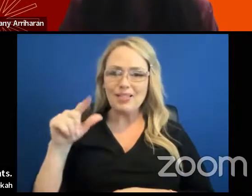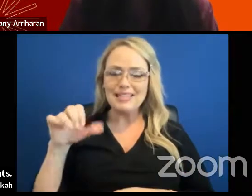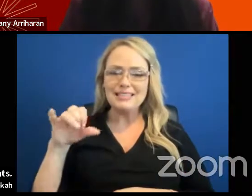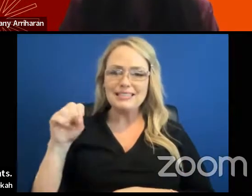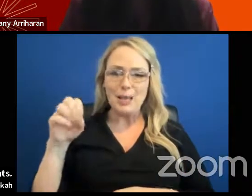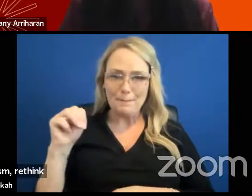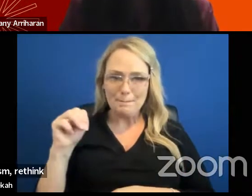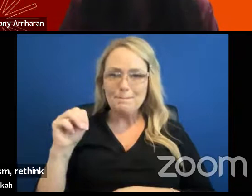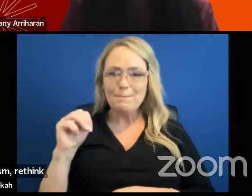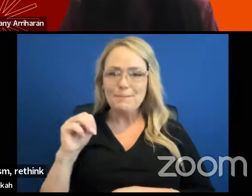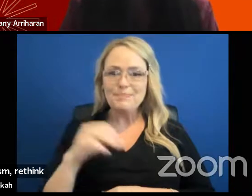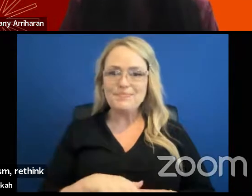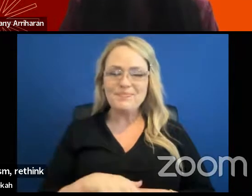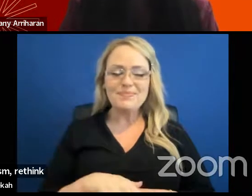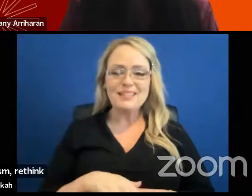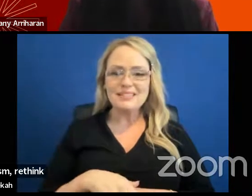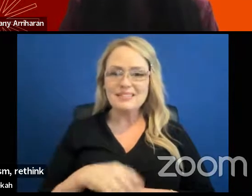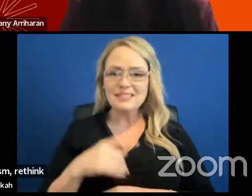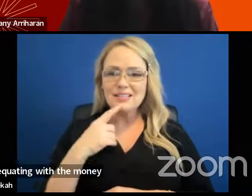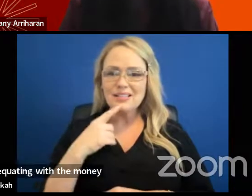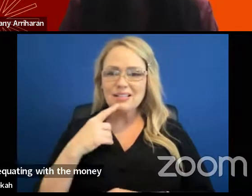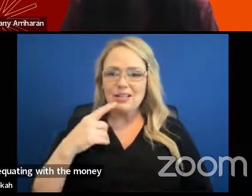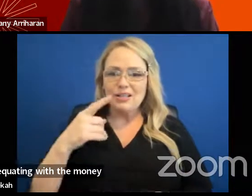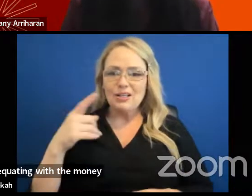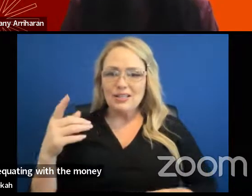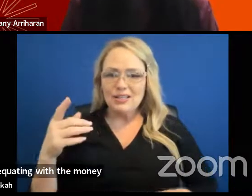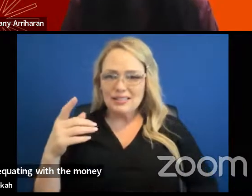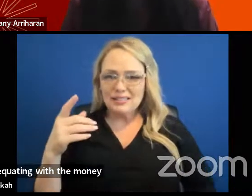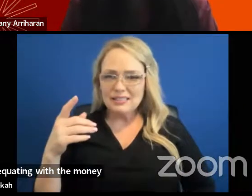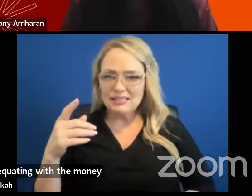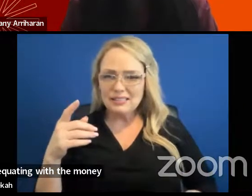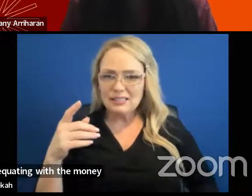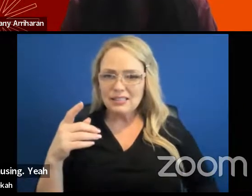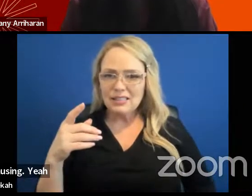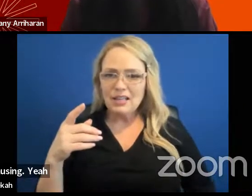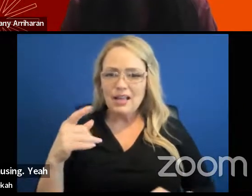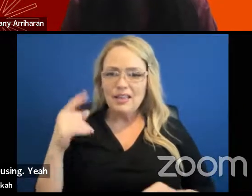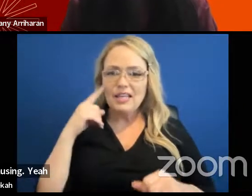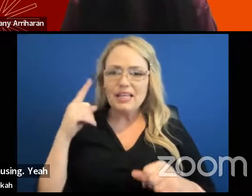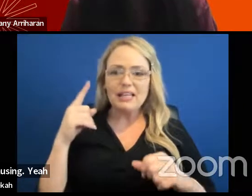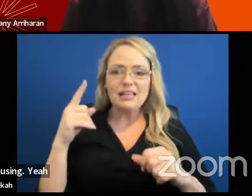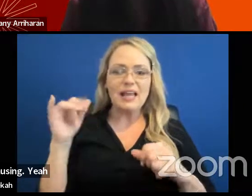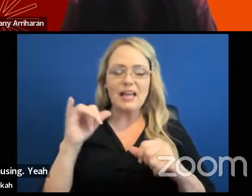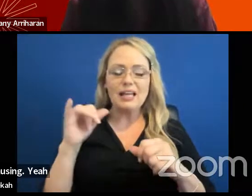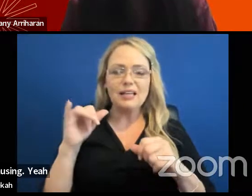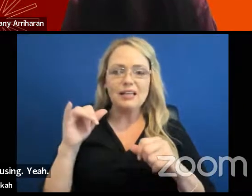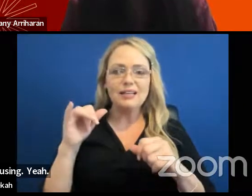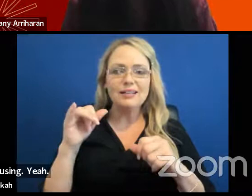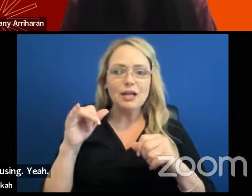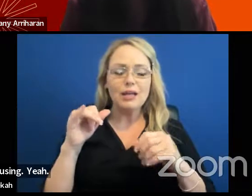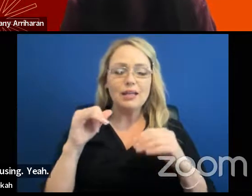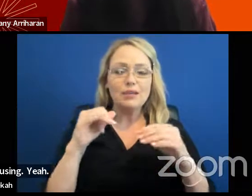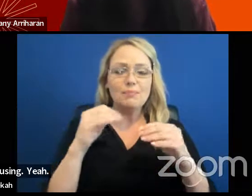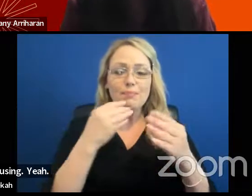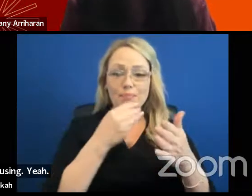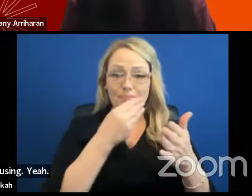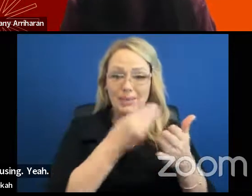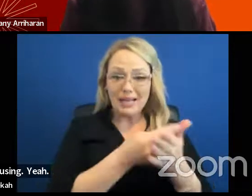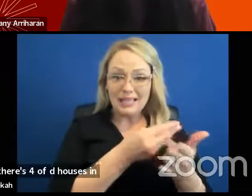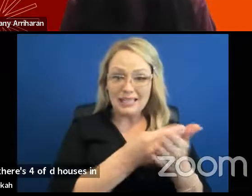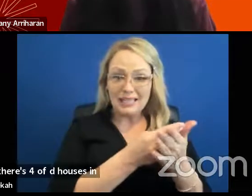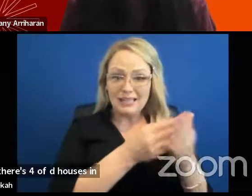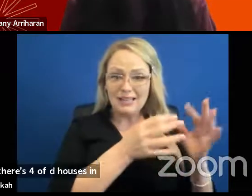Rethink equating worth of money. Everyone is worthy of housing. Yeah. And I see things there's 4 empty houses in Oakland for every homeless person. And that's just